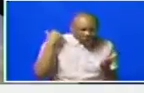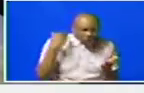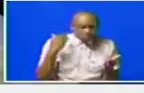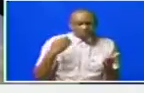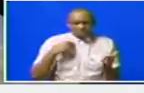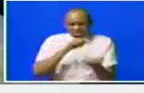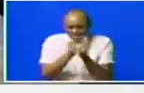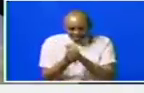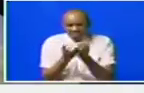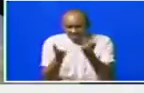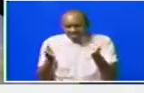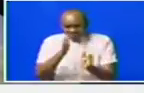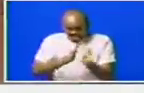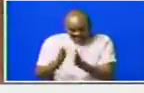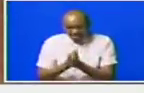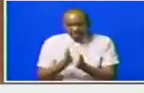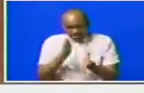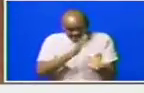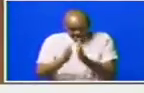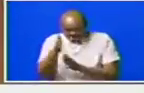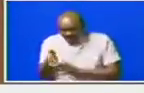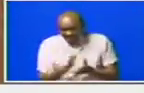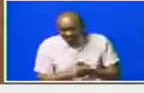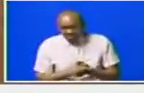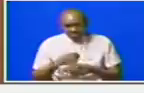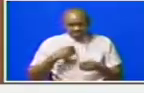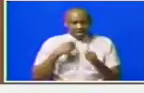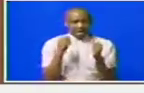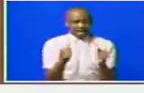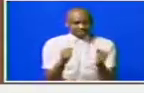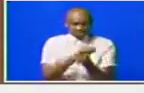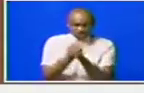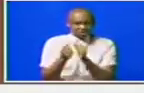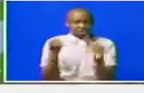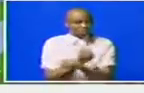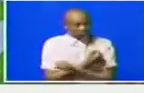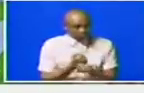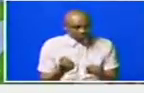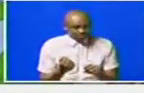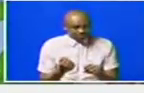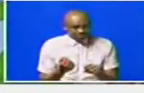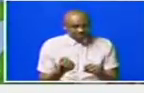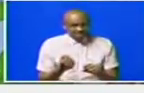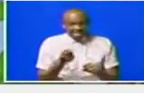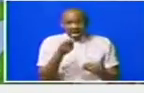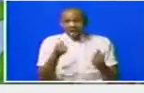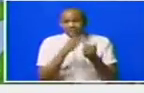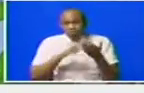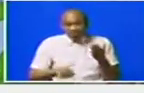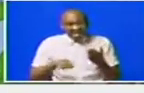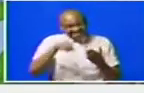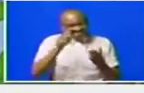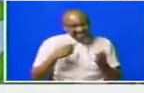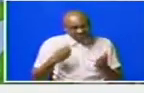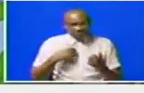things had to be arranged. If I arranged things in a certain way, you couldn't change. As if not enough, she had